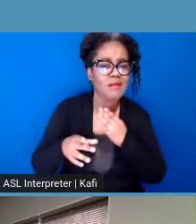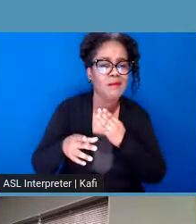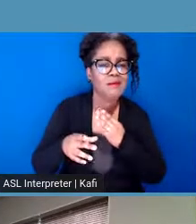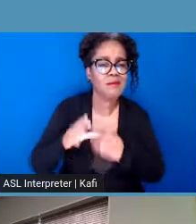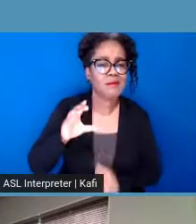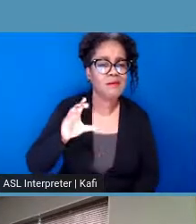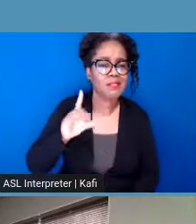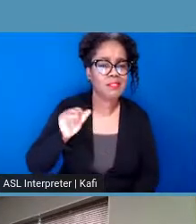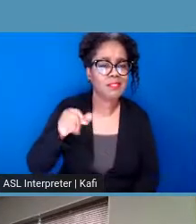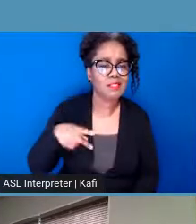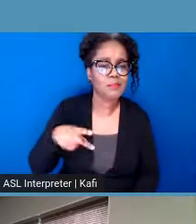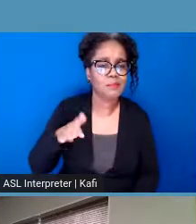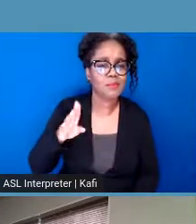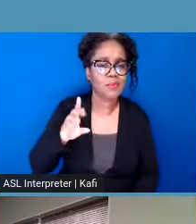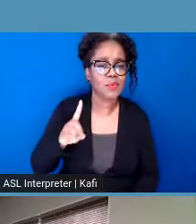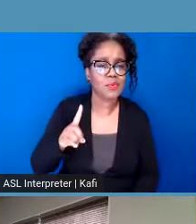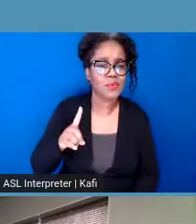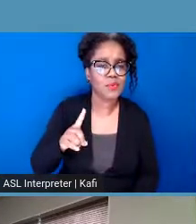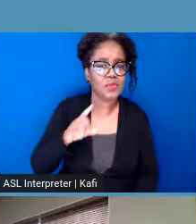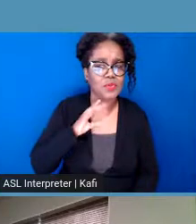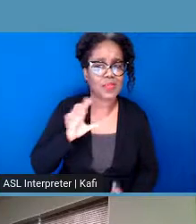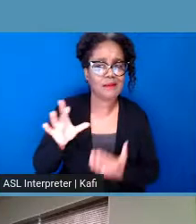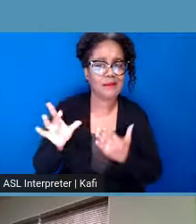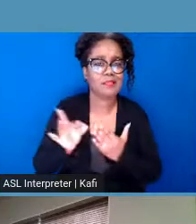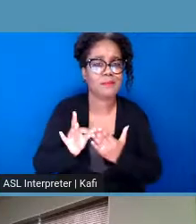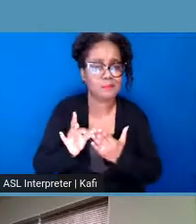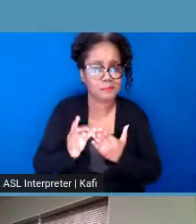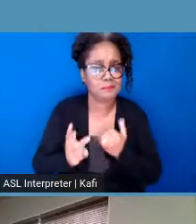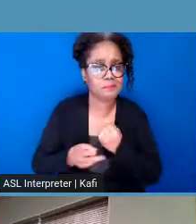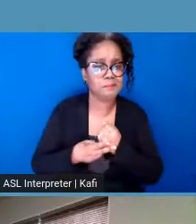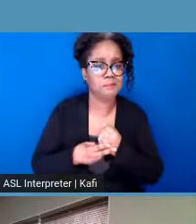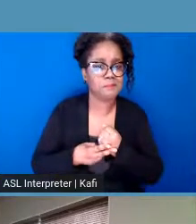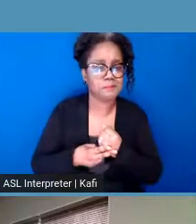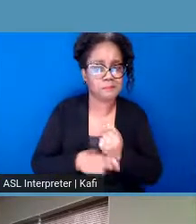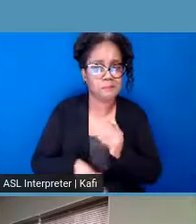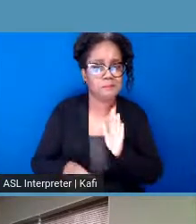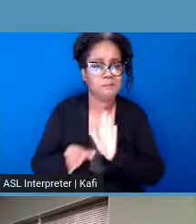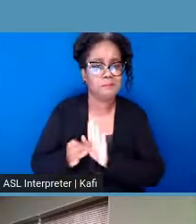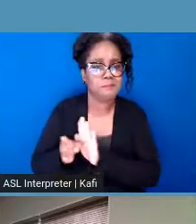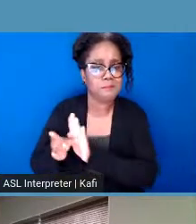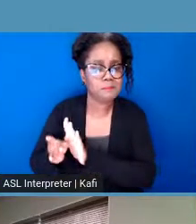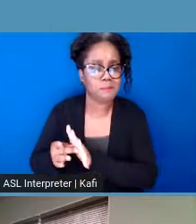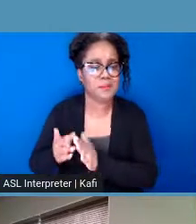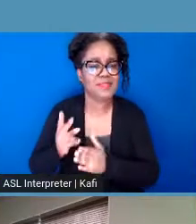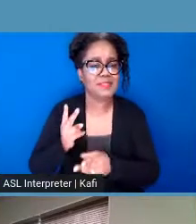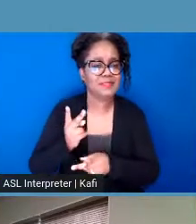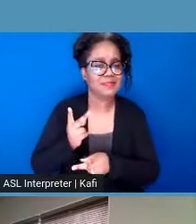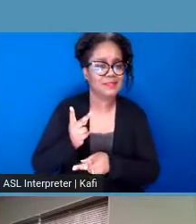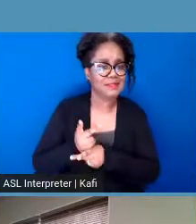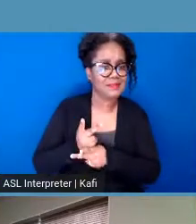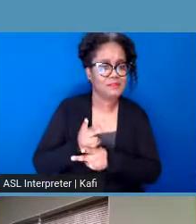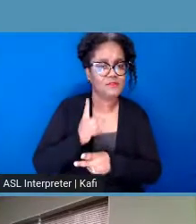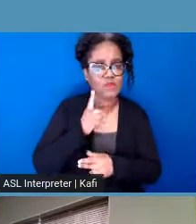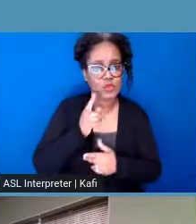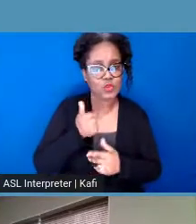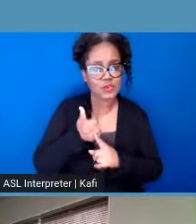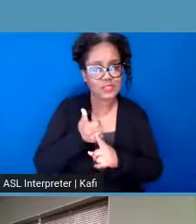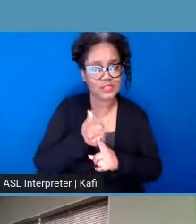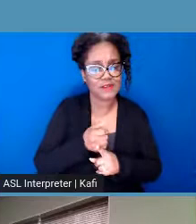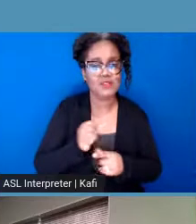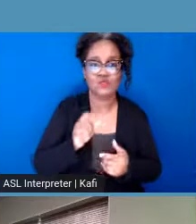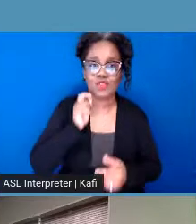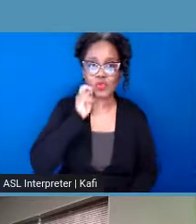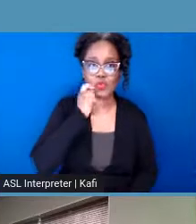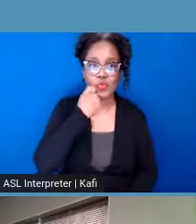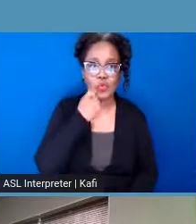lose any context or anything like that. Has great search capability. And so we're really excited. But as you can see, the art and object